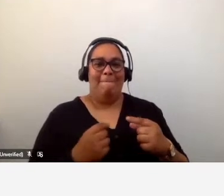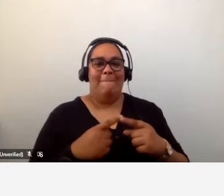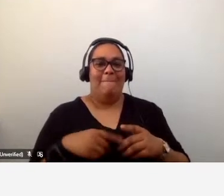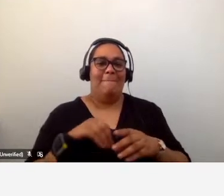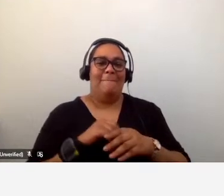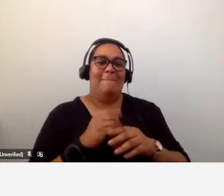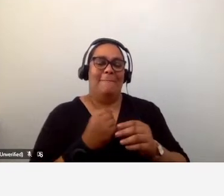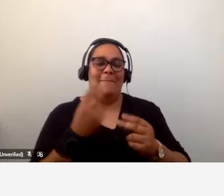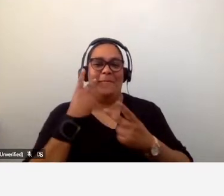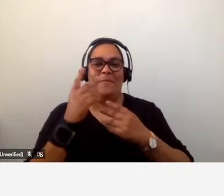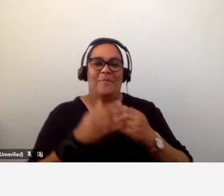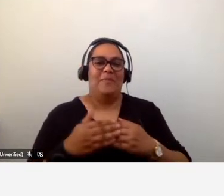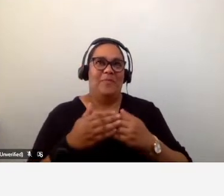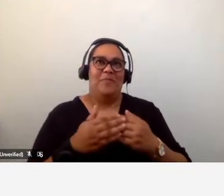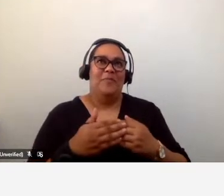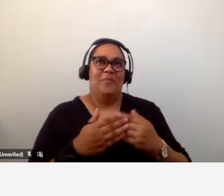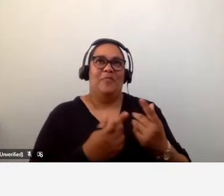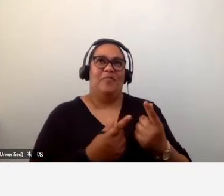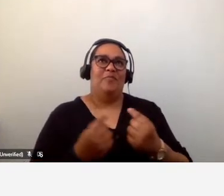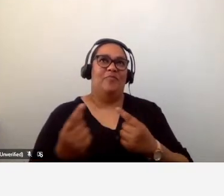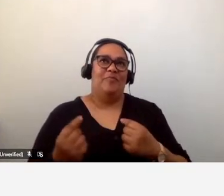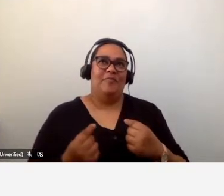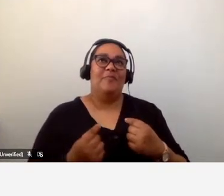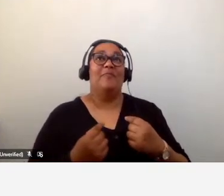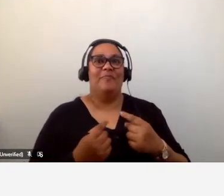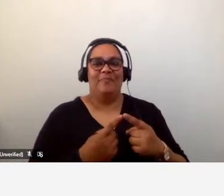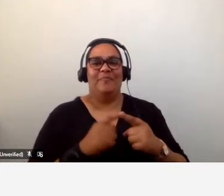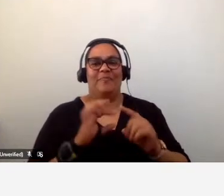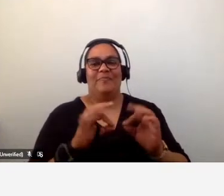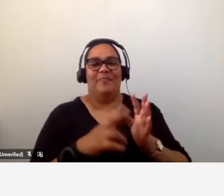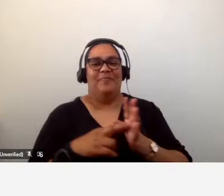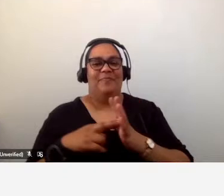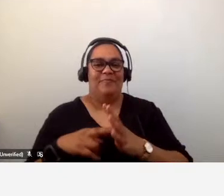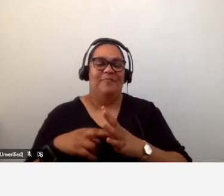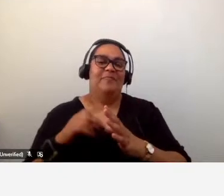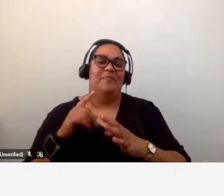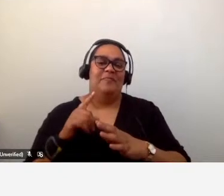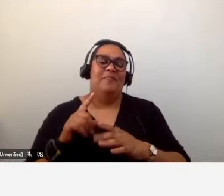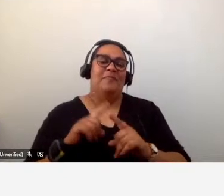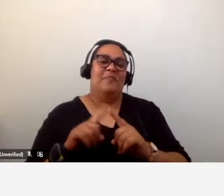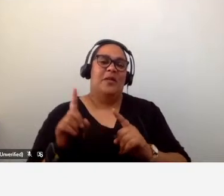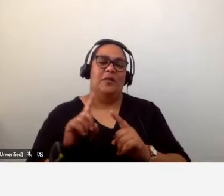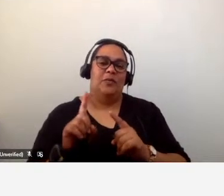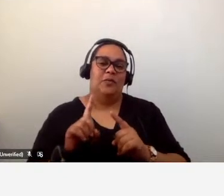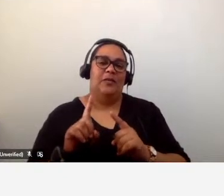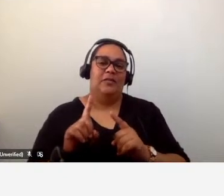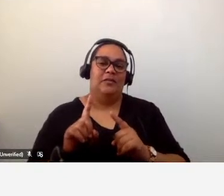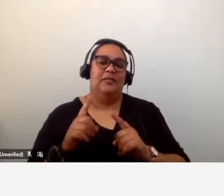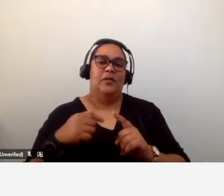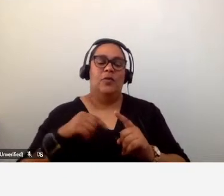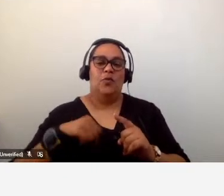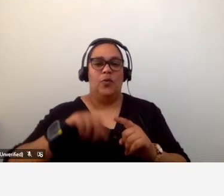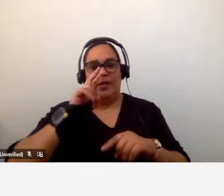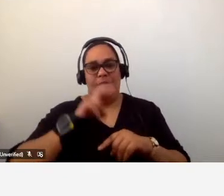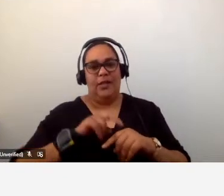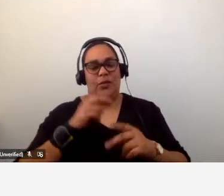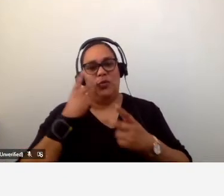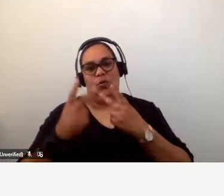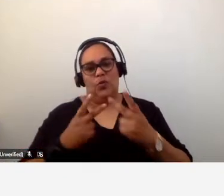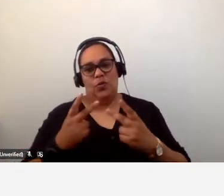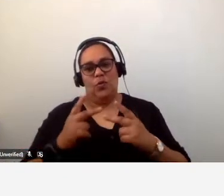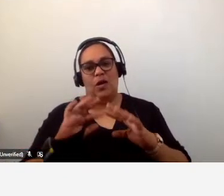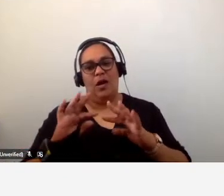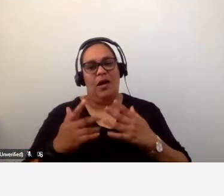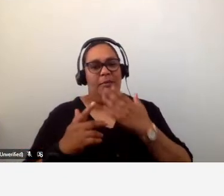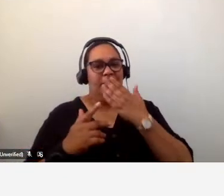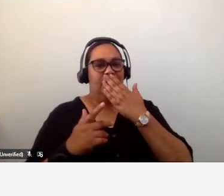actually looks after. So part of those recommendations, it was that we needed to look at